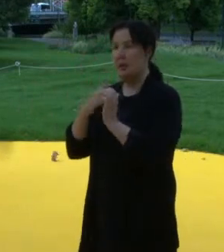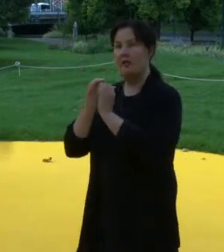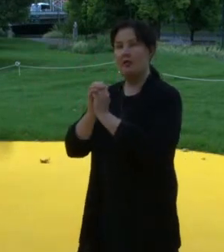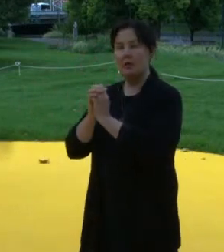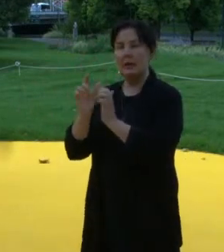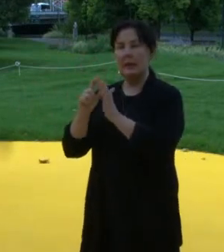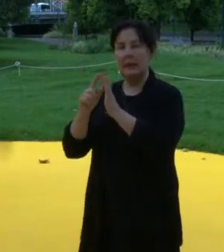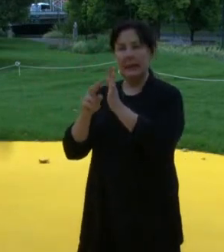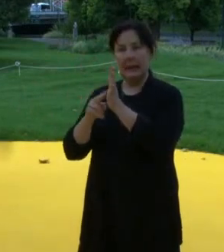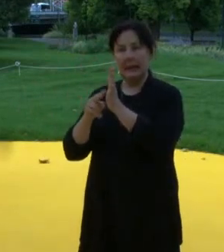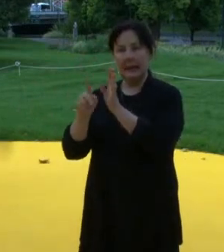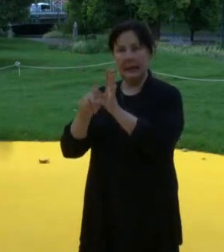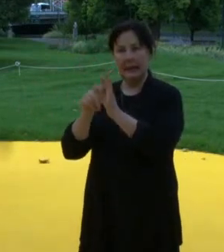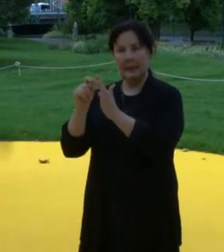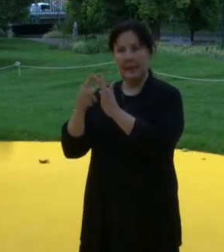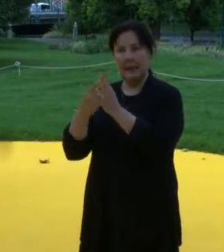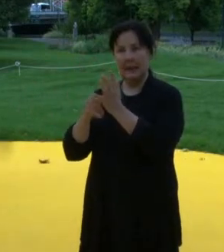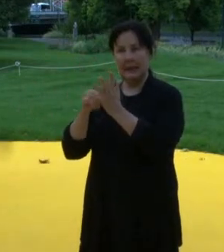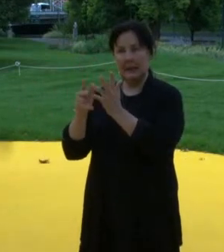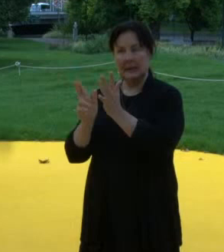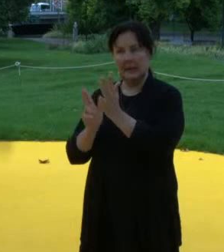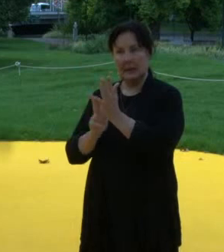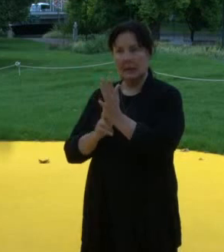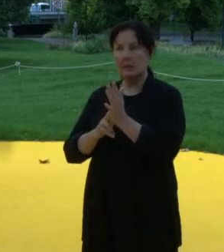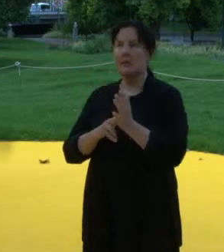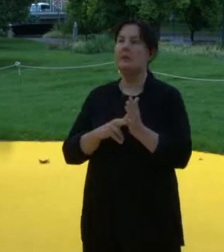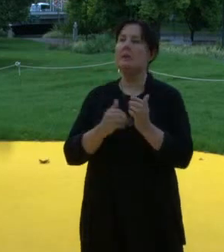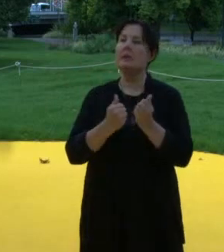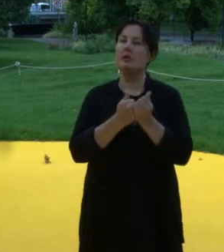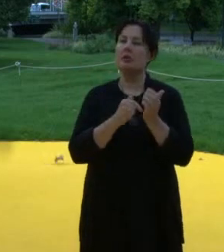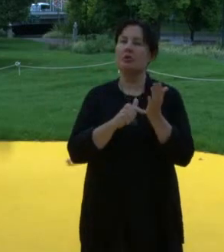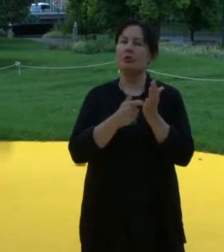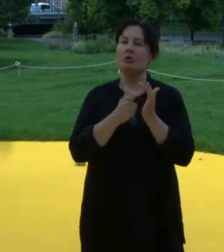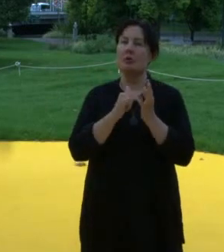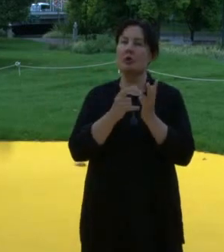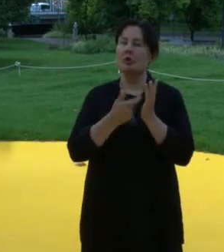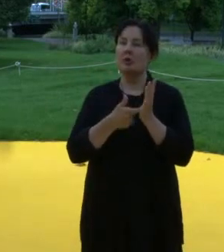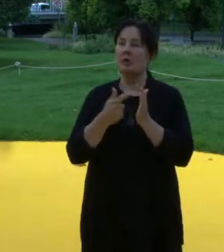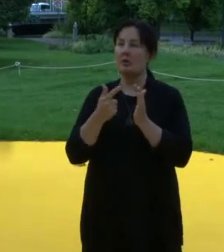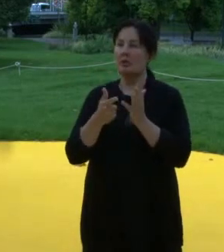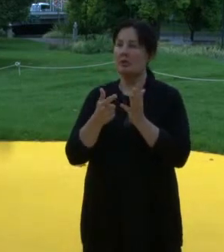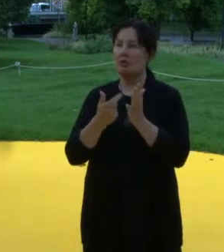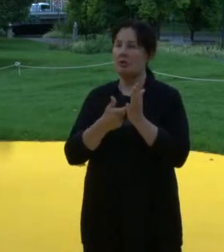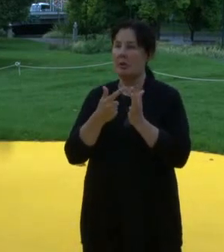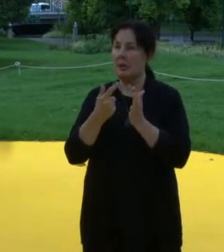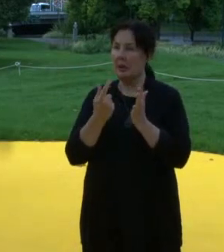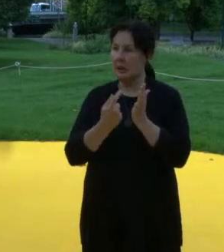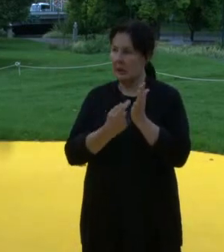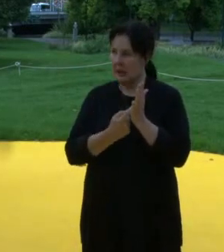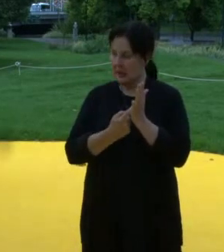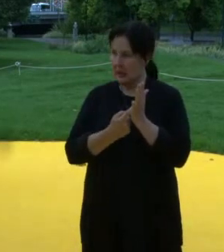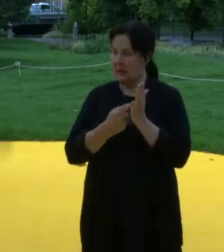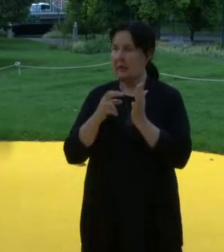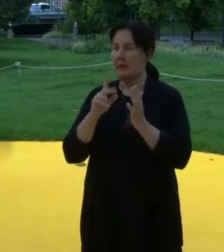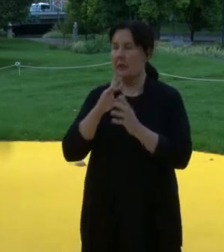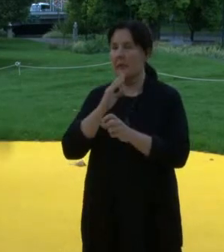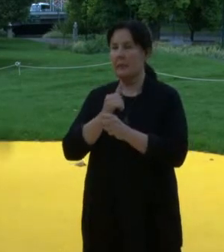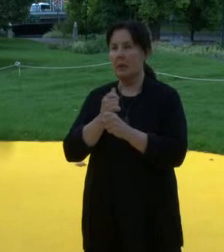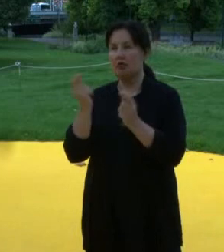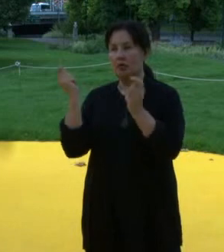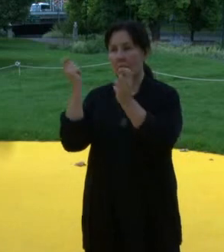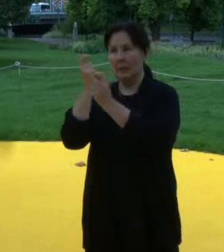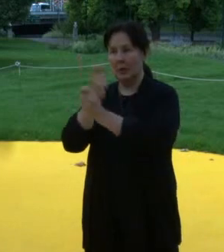Creative Industries, Assistant Treasurer, Minister for Regulatory Reform, Minister for Government Services. Of course, I also acknowledge